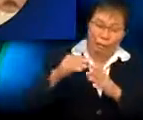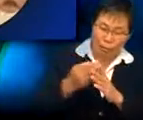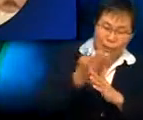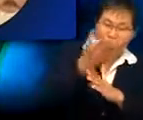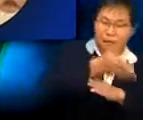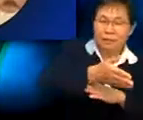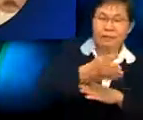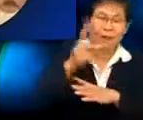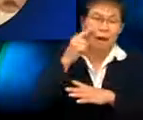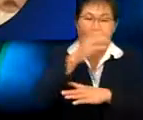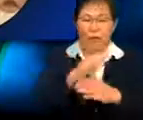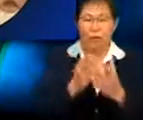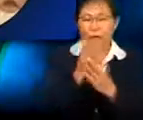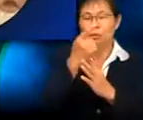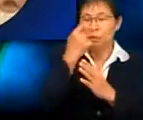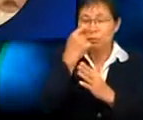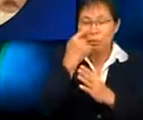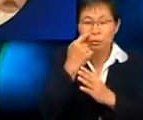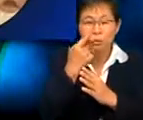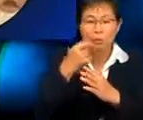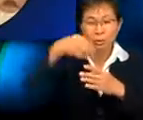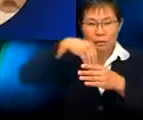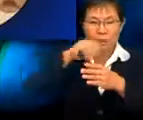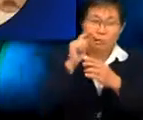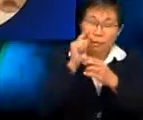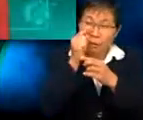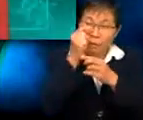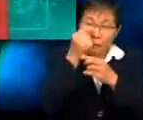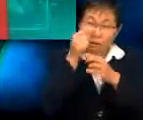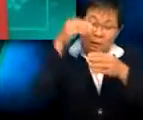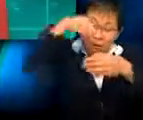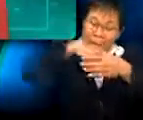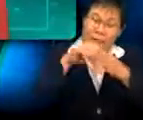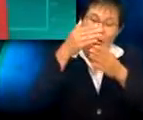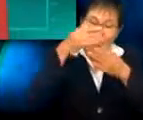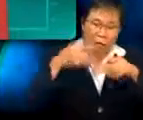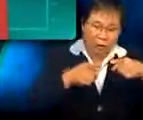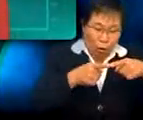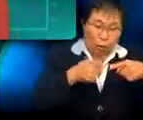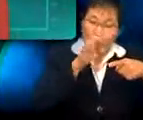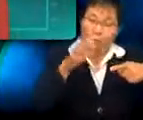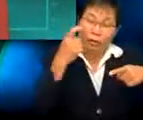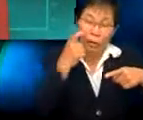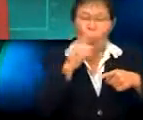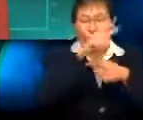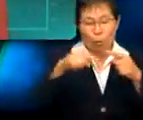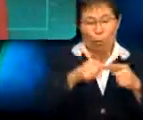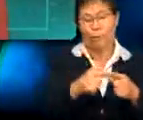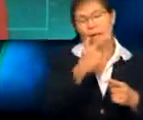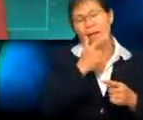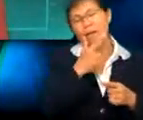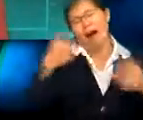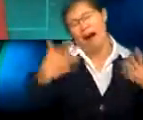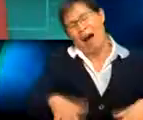It then drains into the nose through the tear duct at the inner corner of the eye. When a person